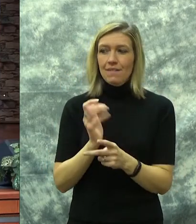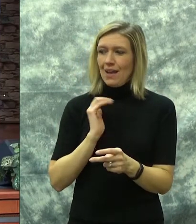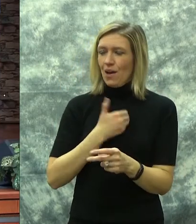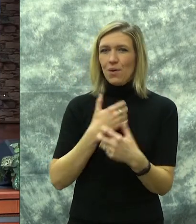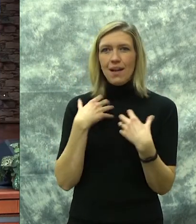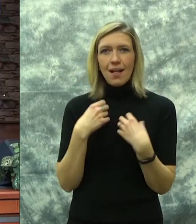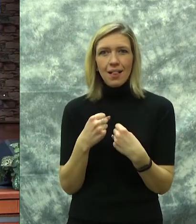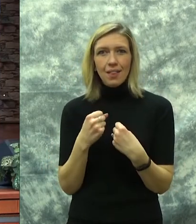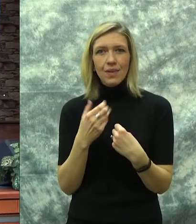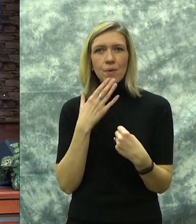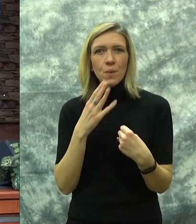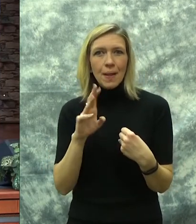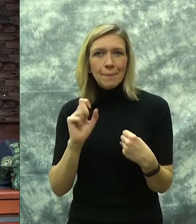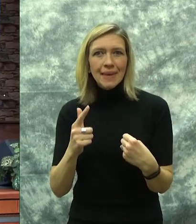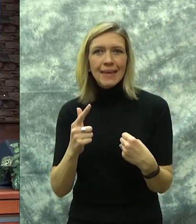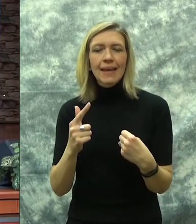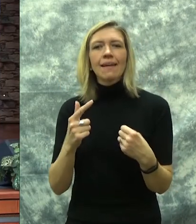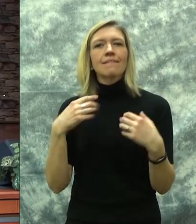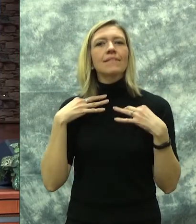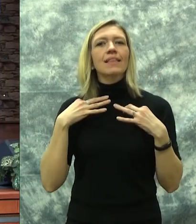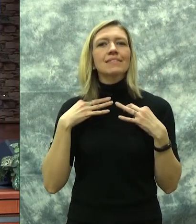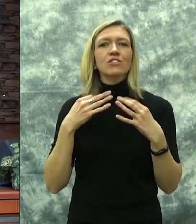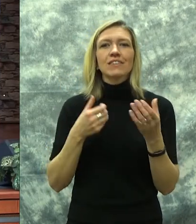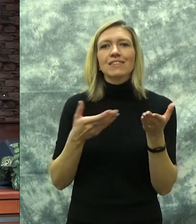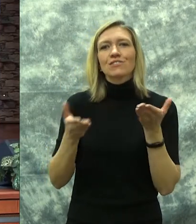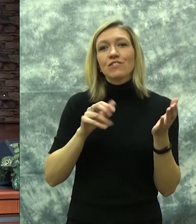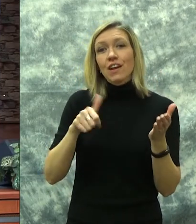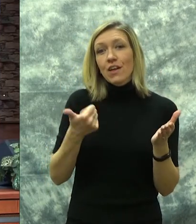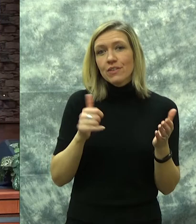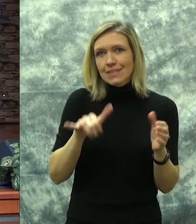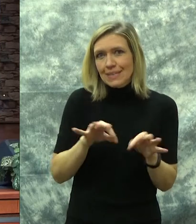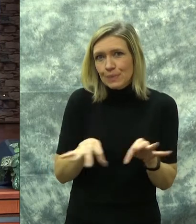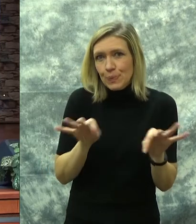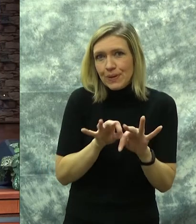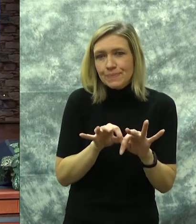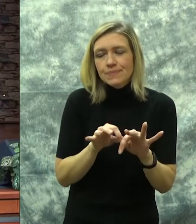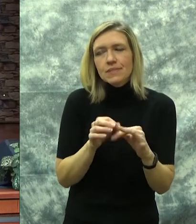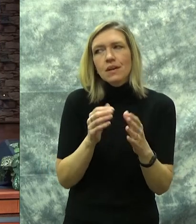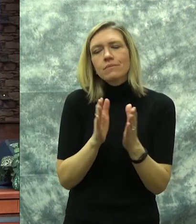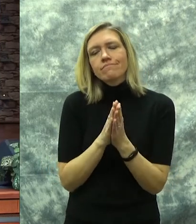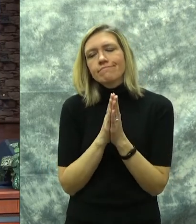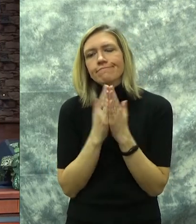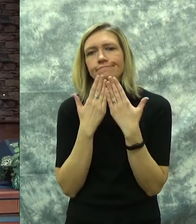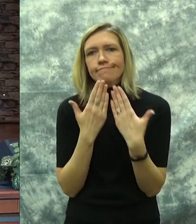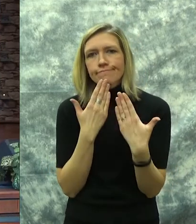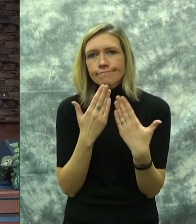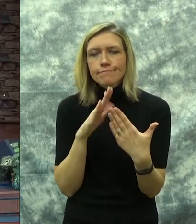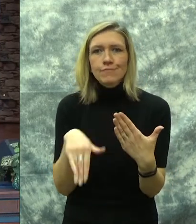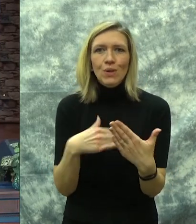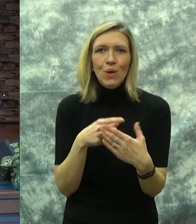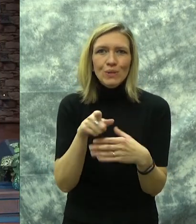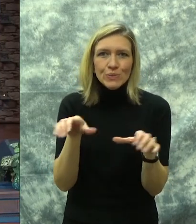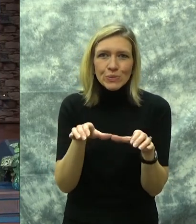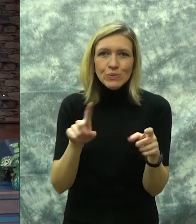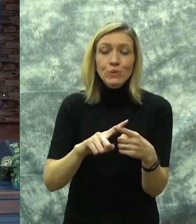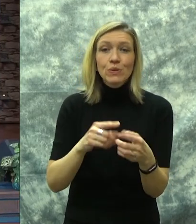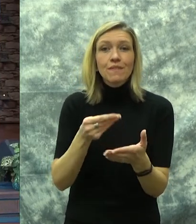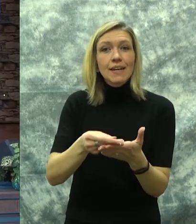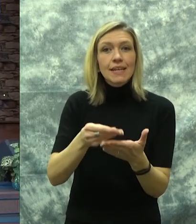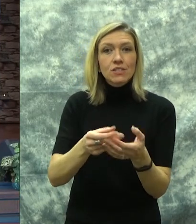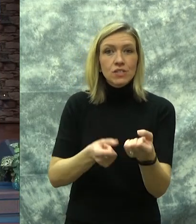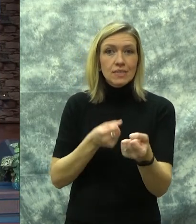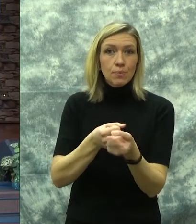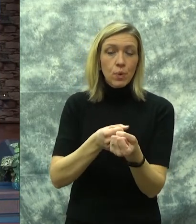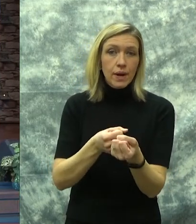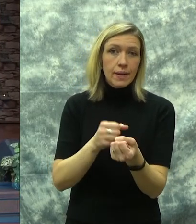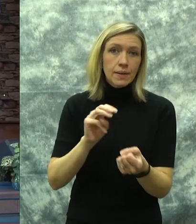and being of service to others. It's such an important dimension of that. So with that, thank you for all that you do to financially support Mile High Church